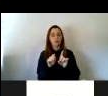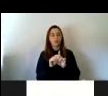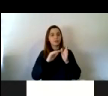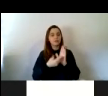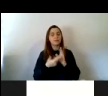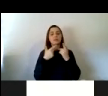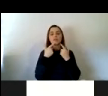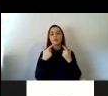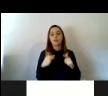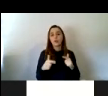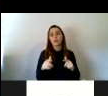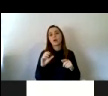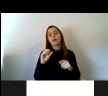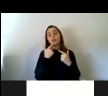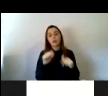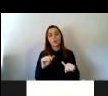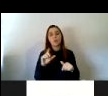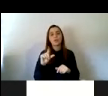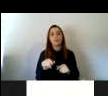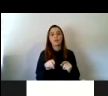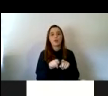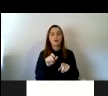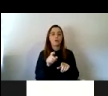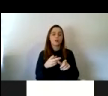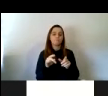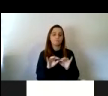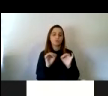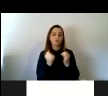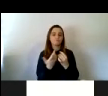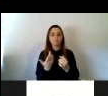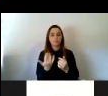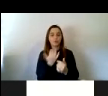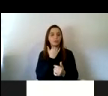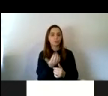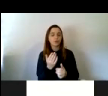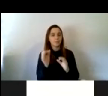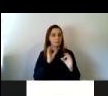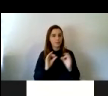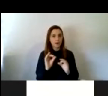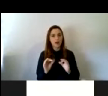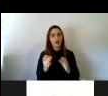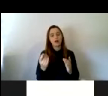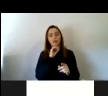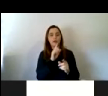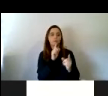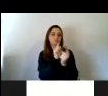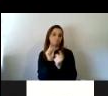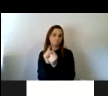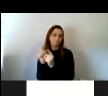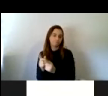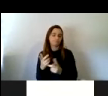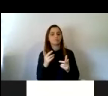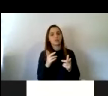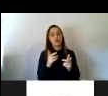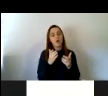developing social and professional skills, and some mentors help each student. They usually